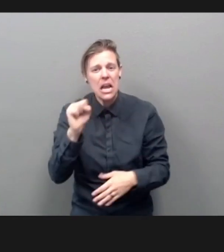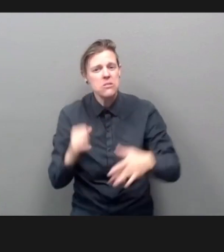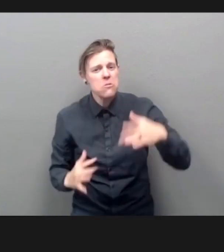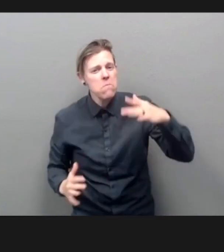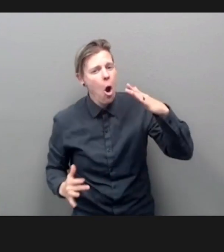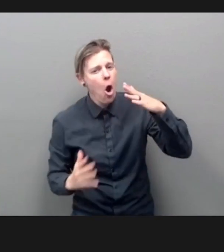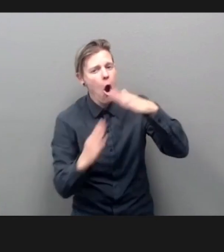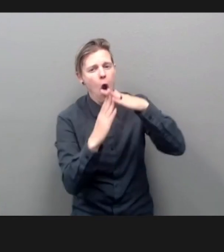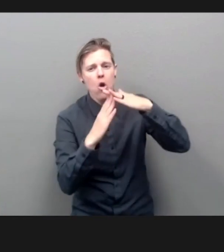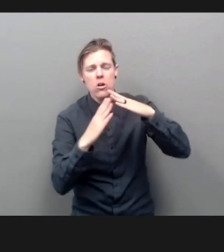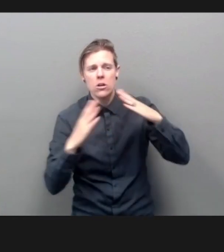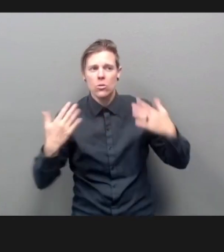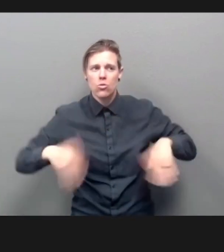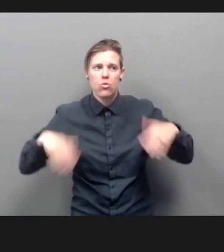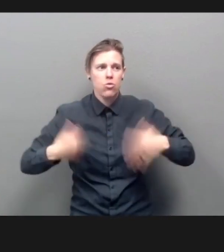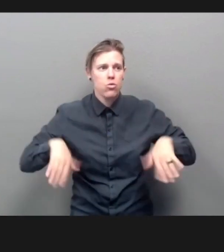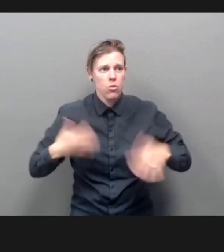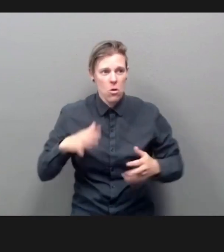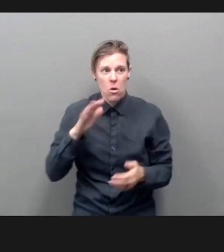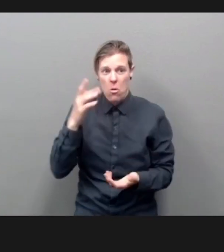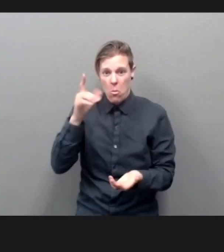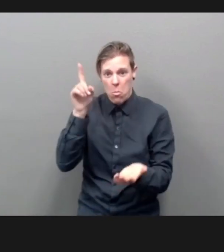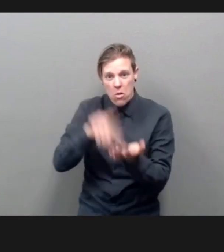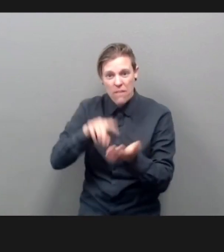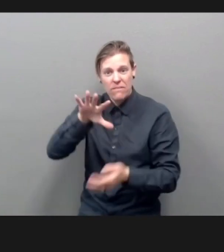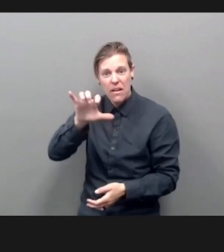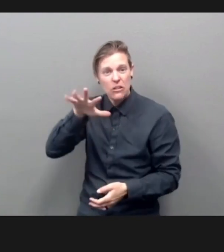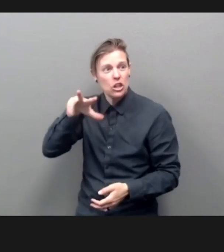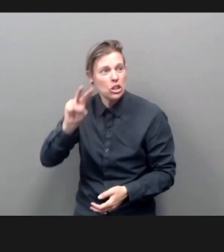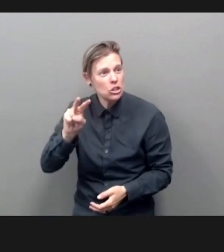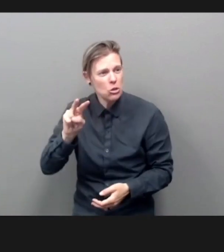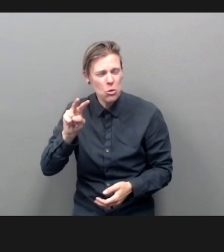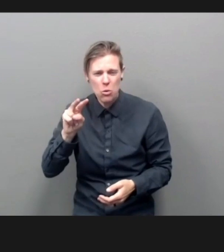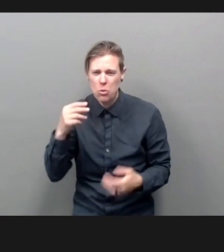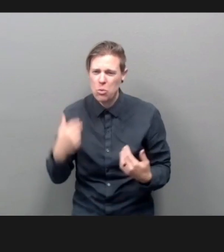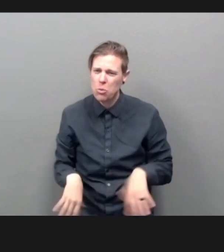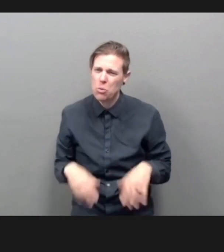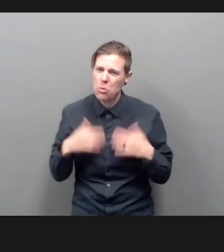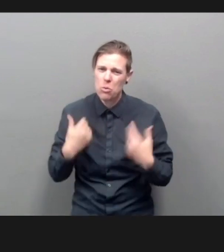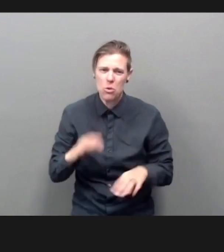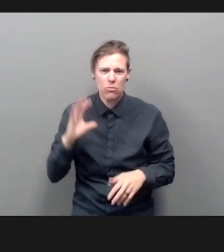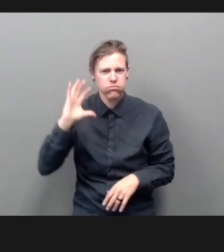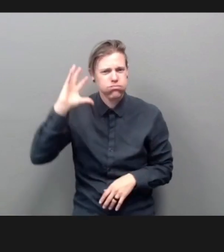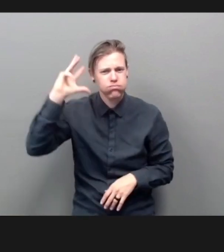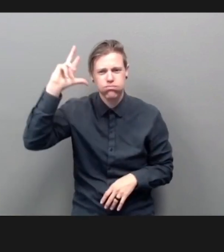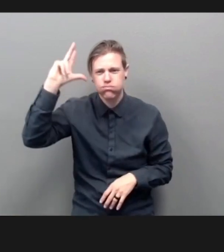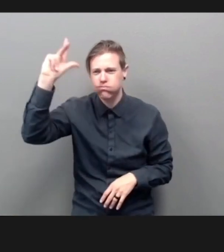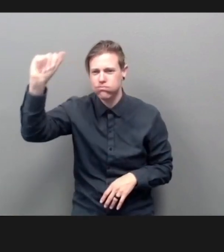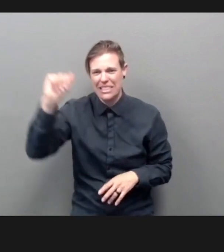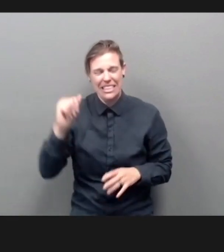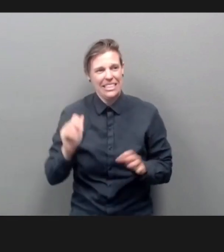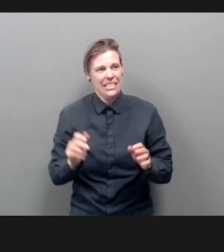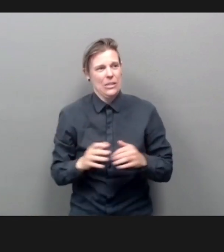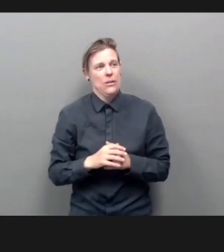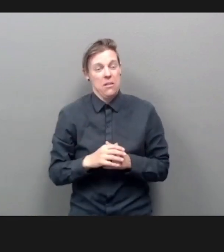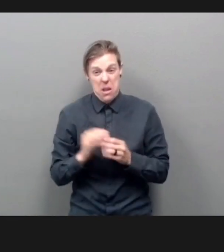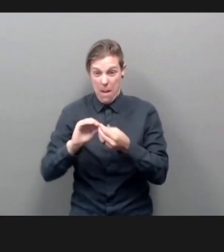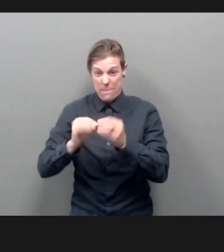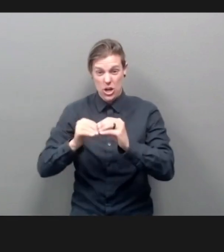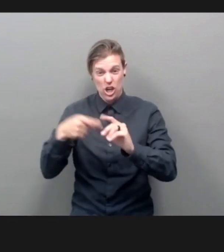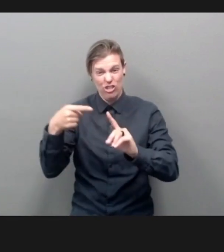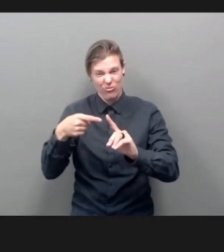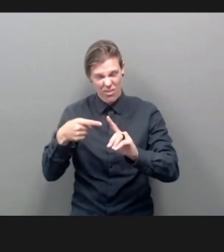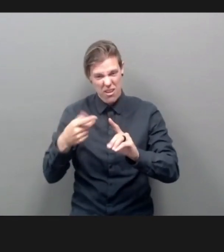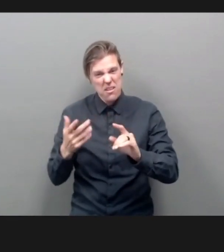1,530 cases today. So we're seeing way too high a number of cases. And we're seeing these kinds of